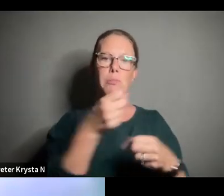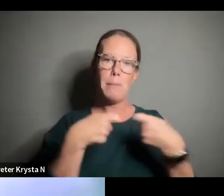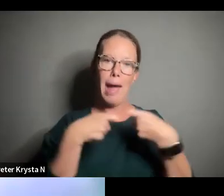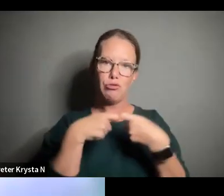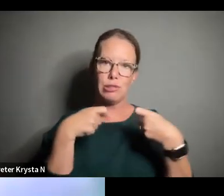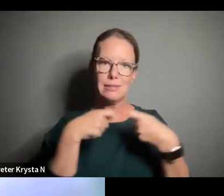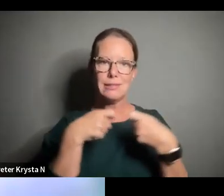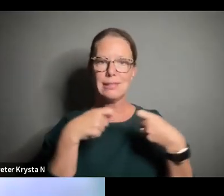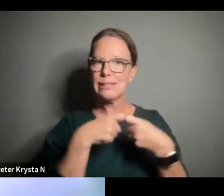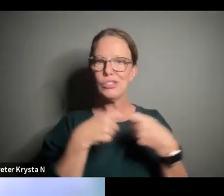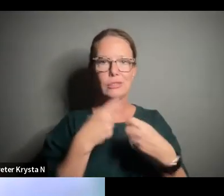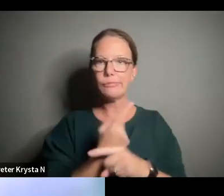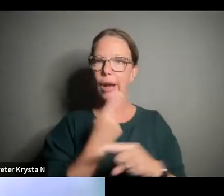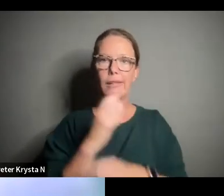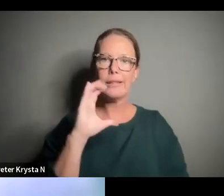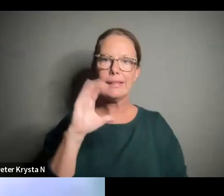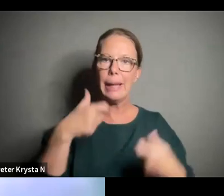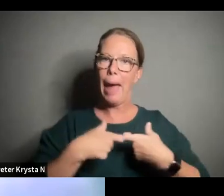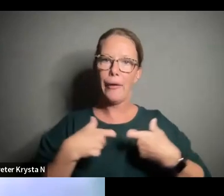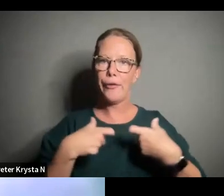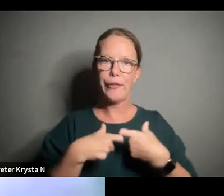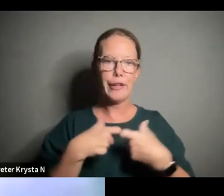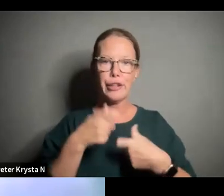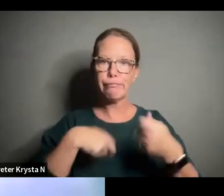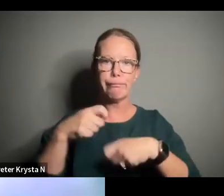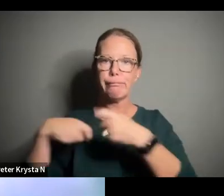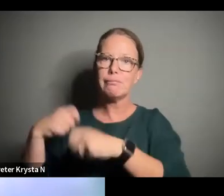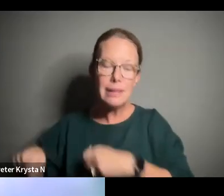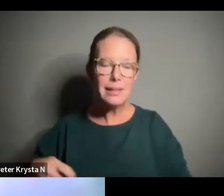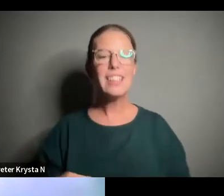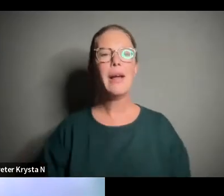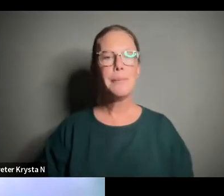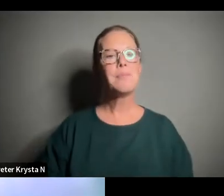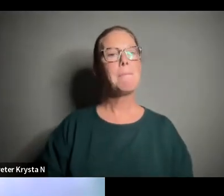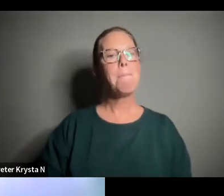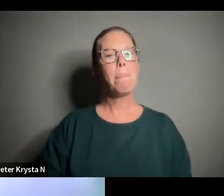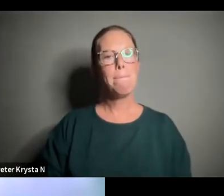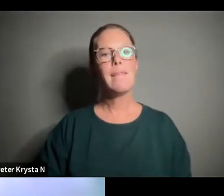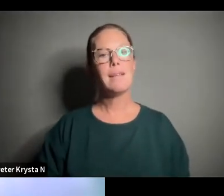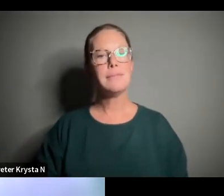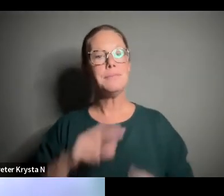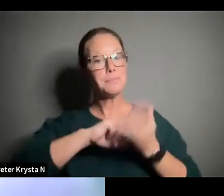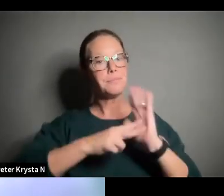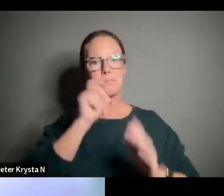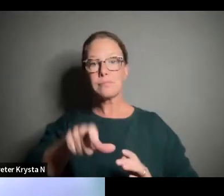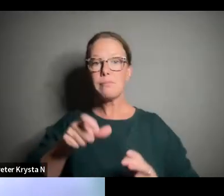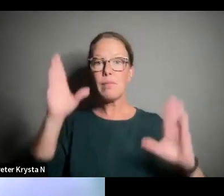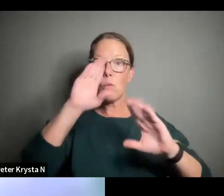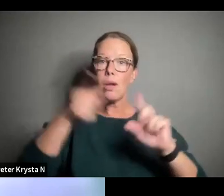is just a regular C battery. So you just change the battery whenever it goes down. And that allows us to also not worry about